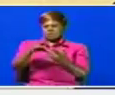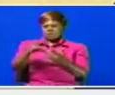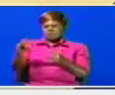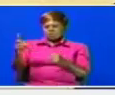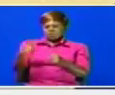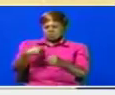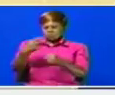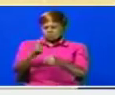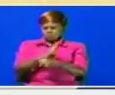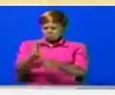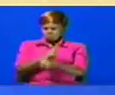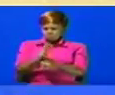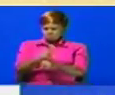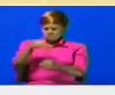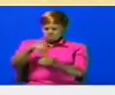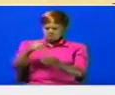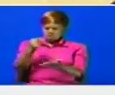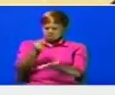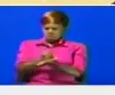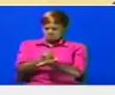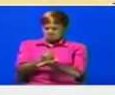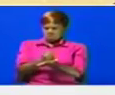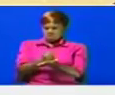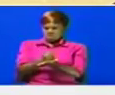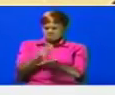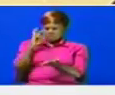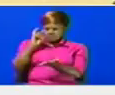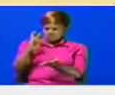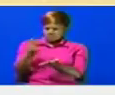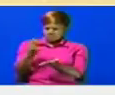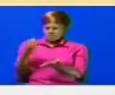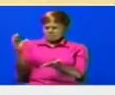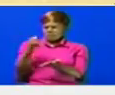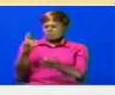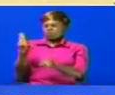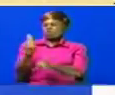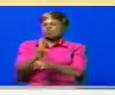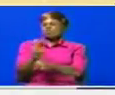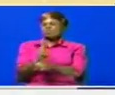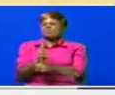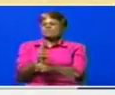create space in that area. We are looking at our capital expenditures